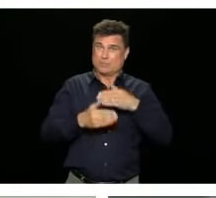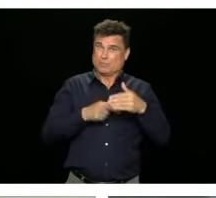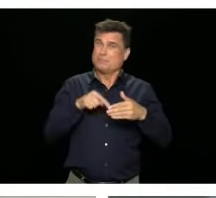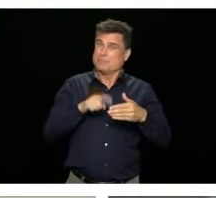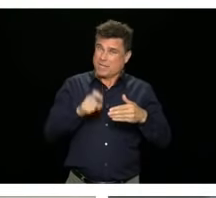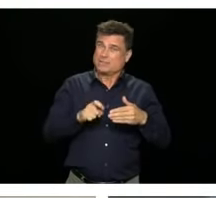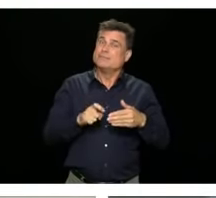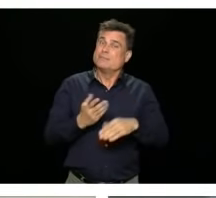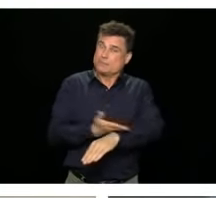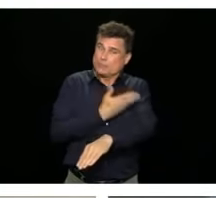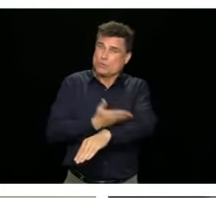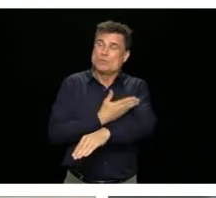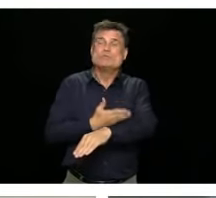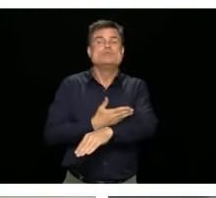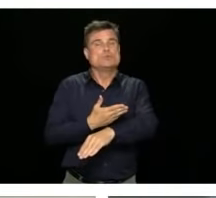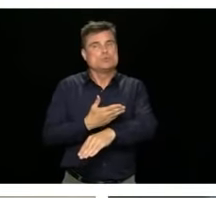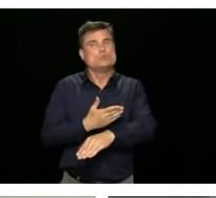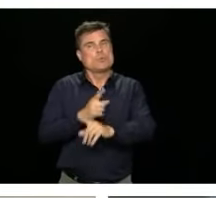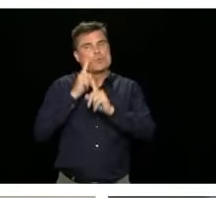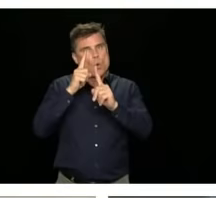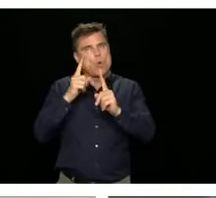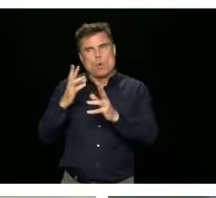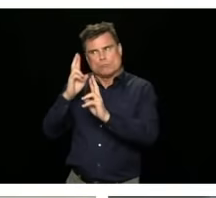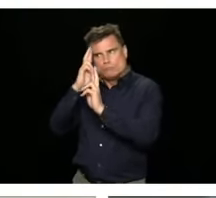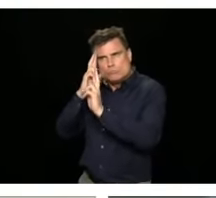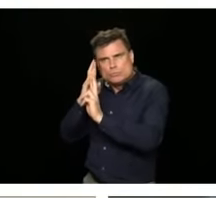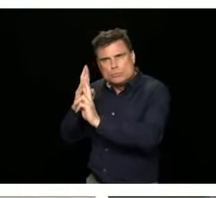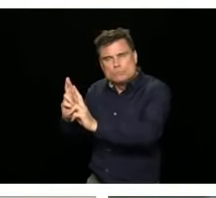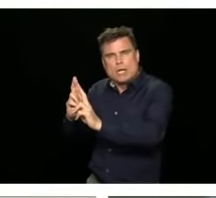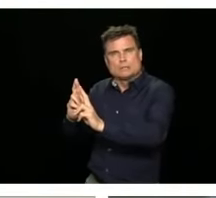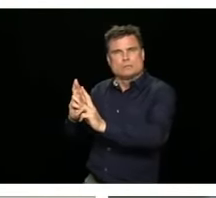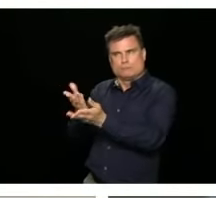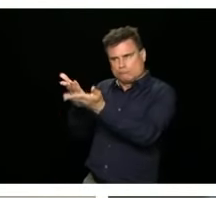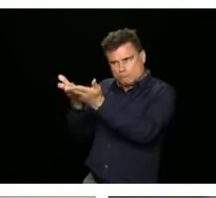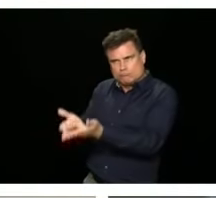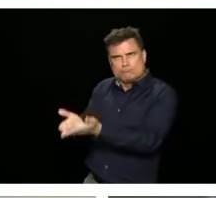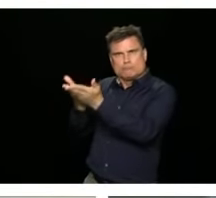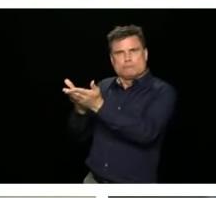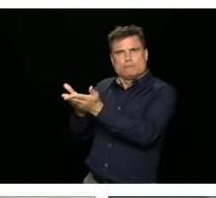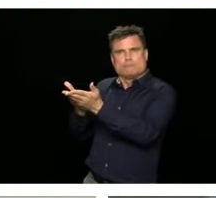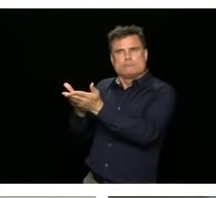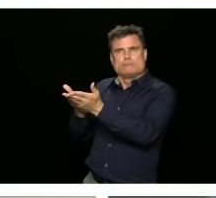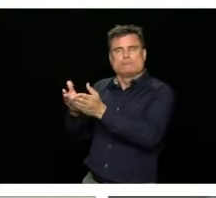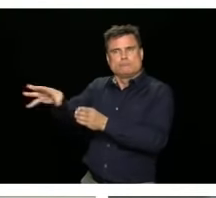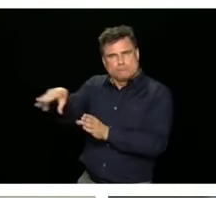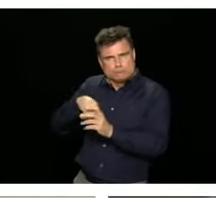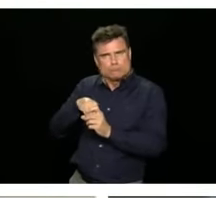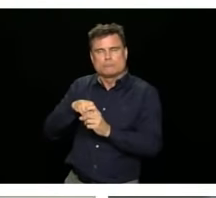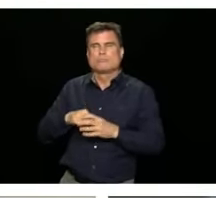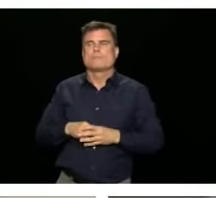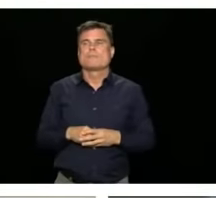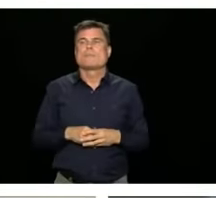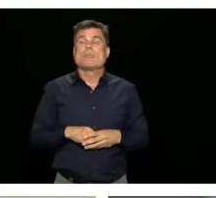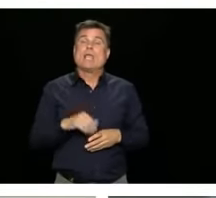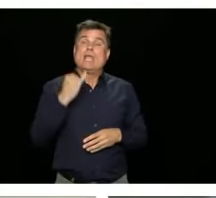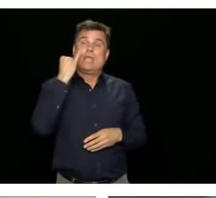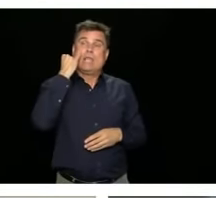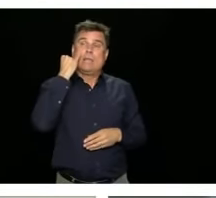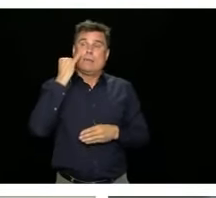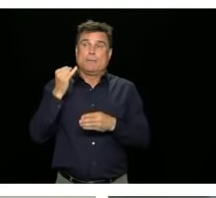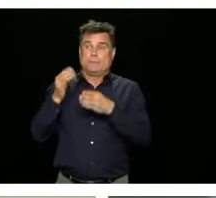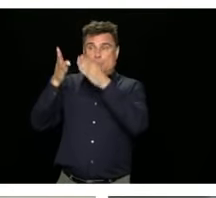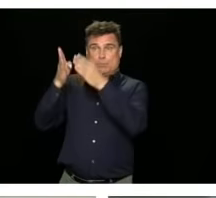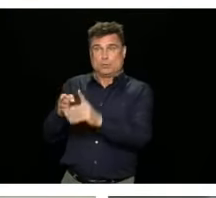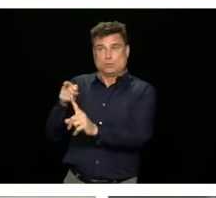that report is also to consider just how the process of human rights complaints takes place, and to look at